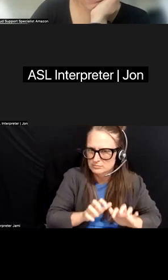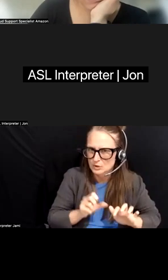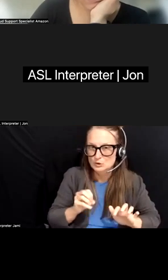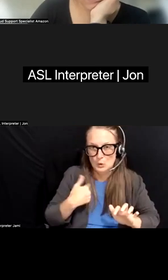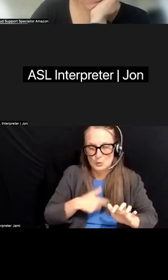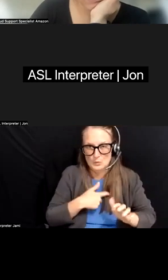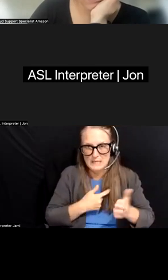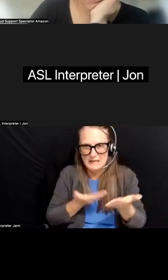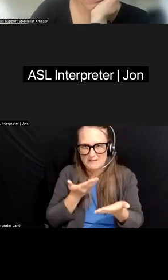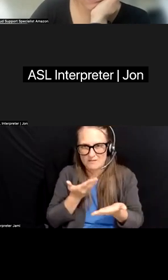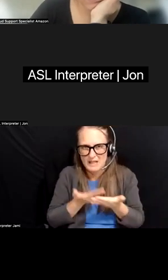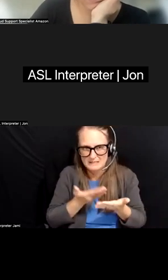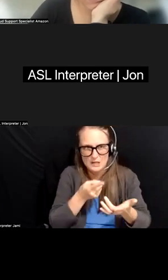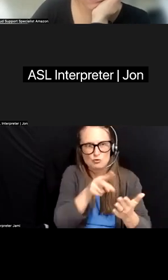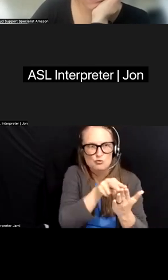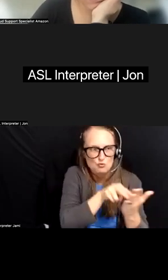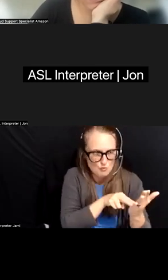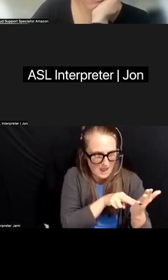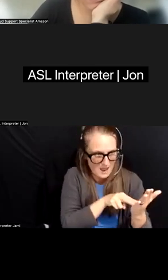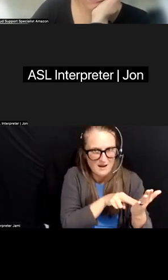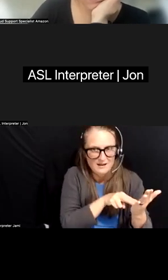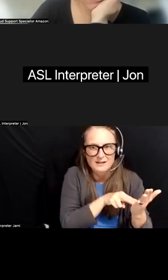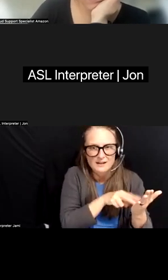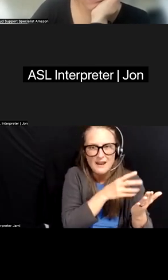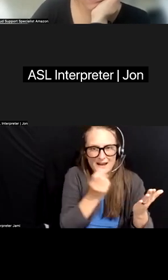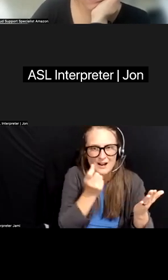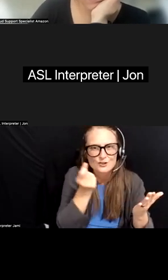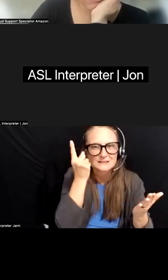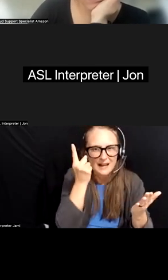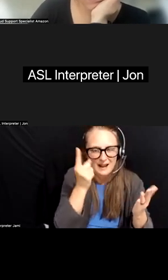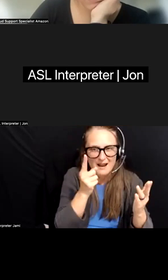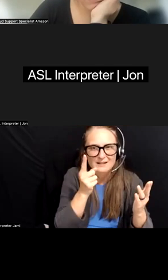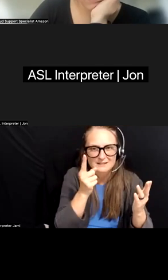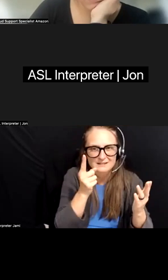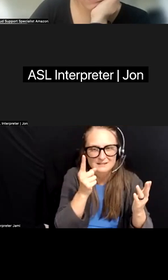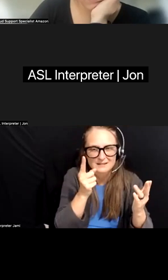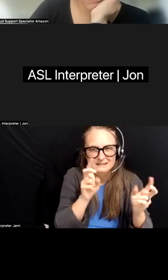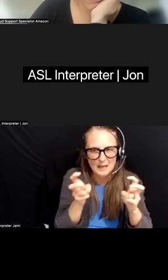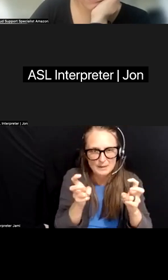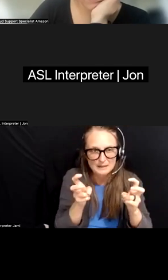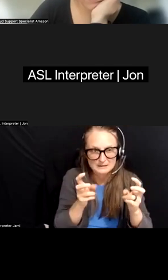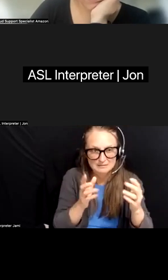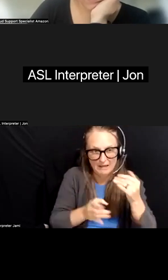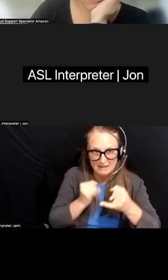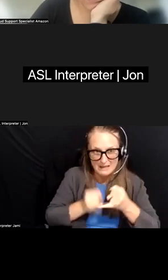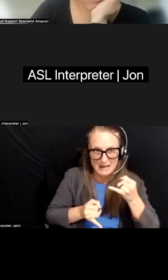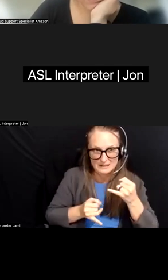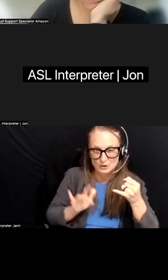you've read these sections, you understood these topics. And then at the end, you say submit